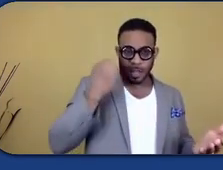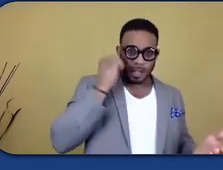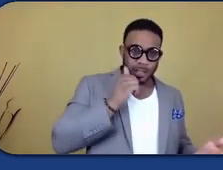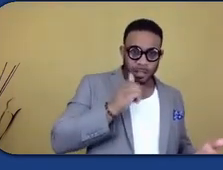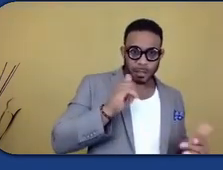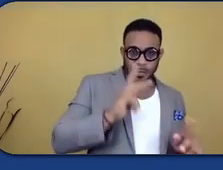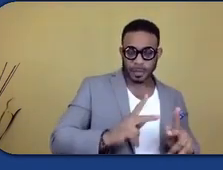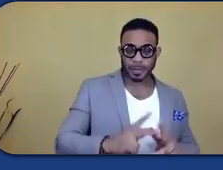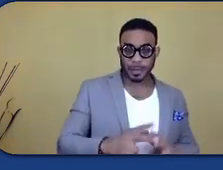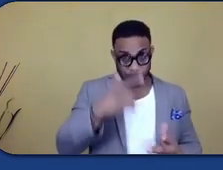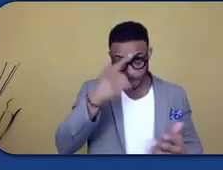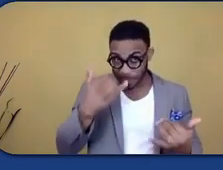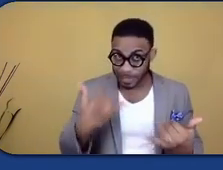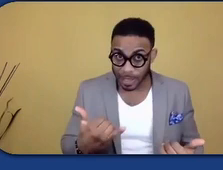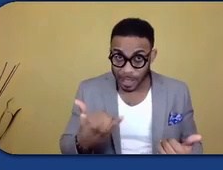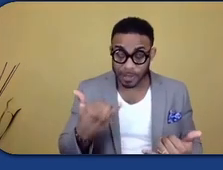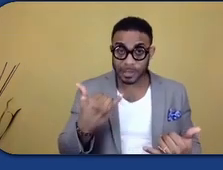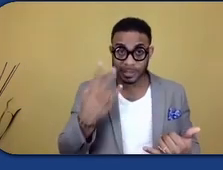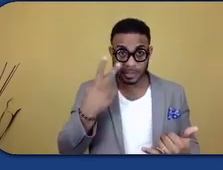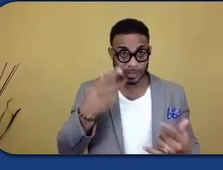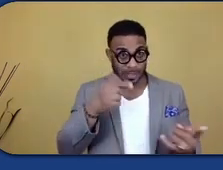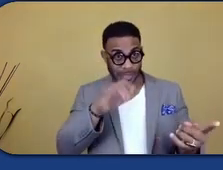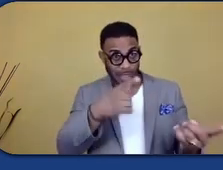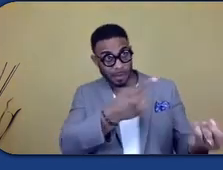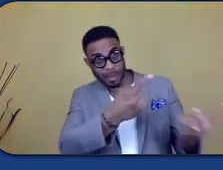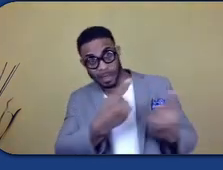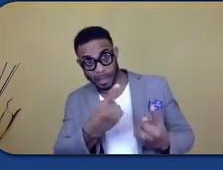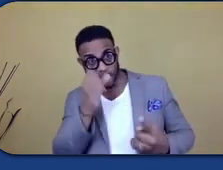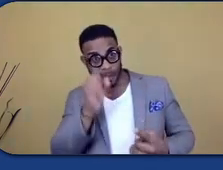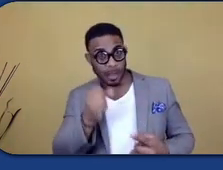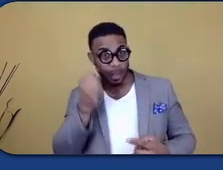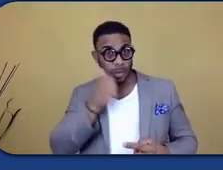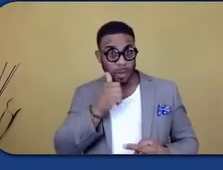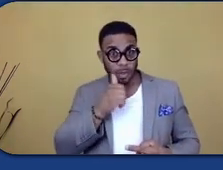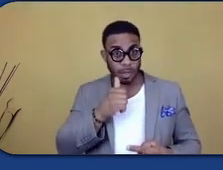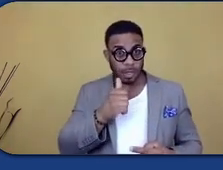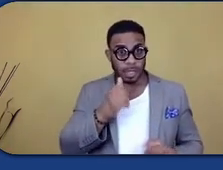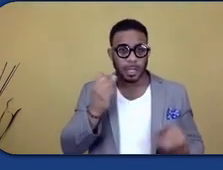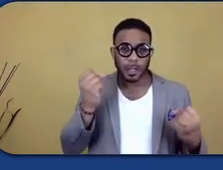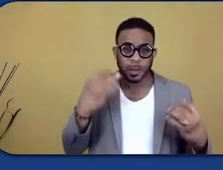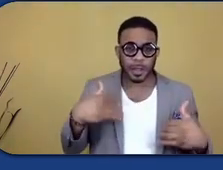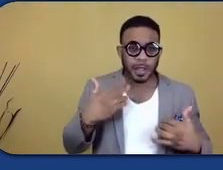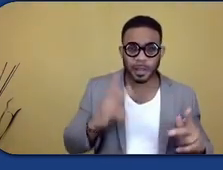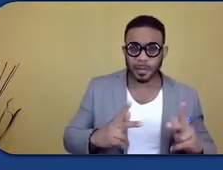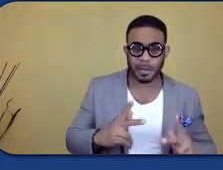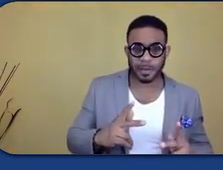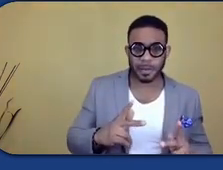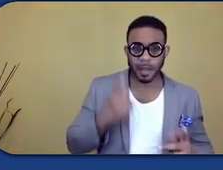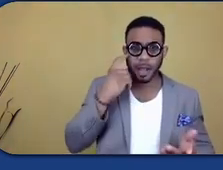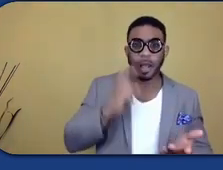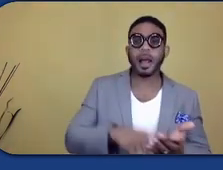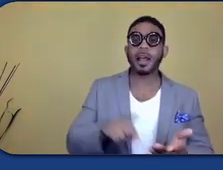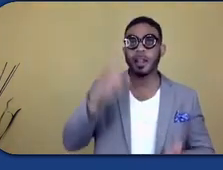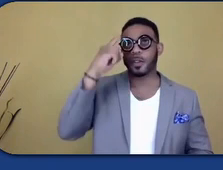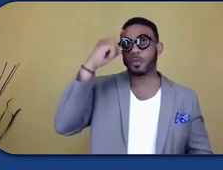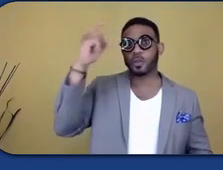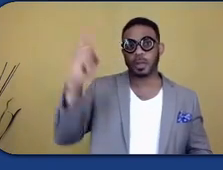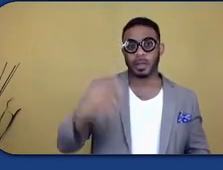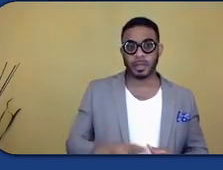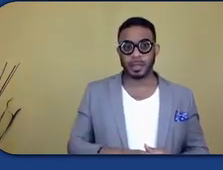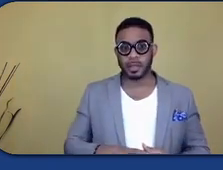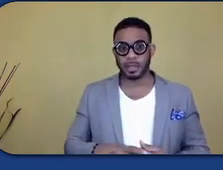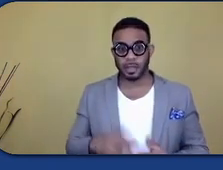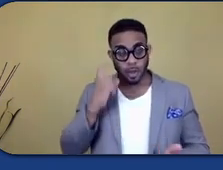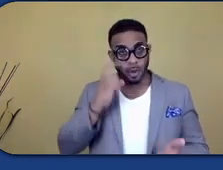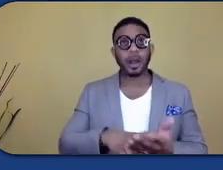young South Sudanese people. Because now, seeing when Gail came to South Sudan, so many young people realized